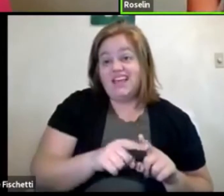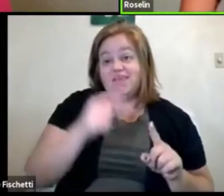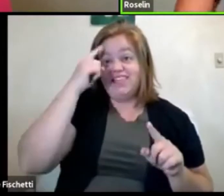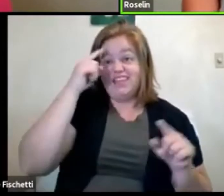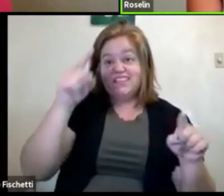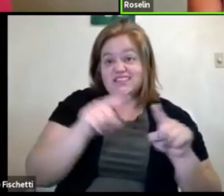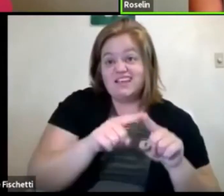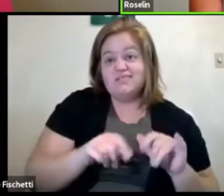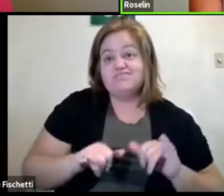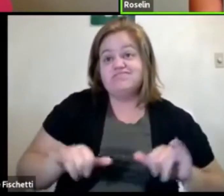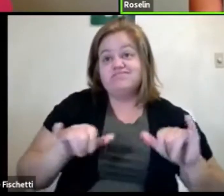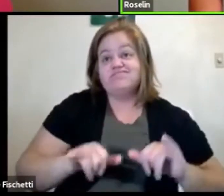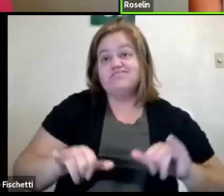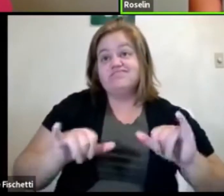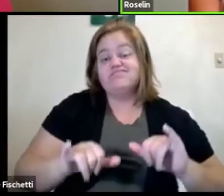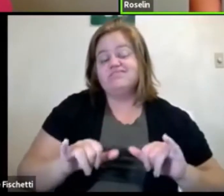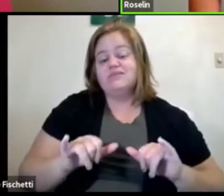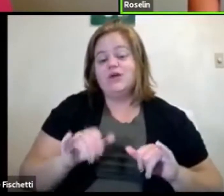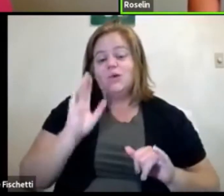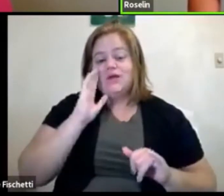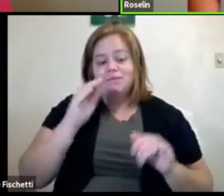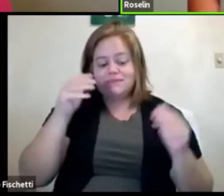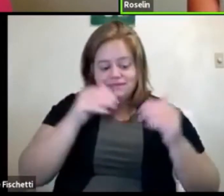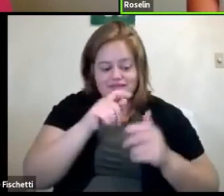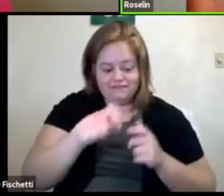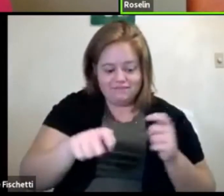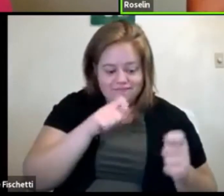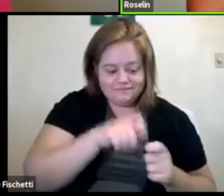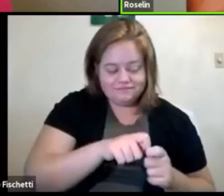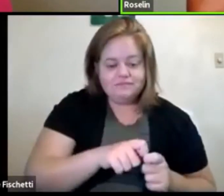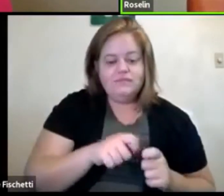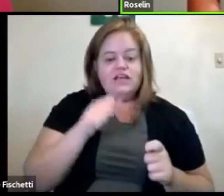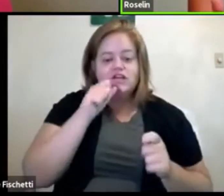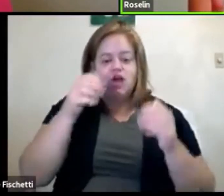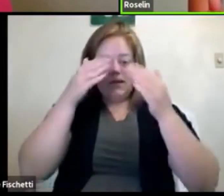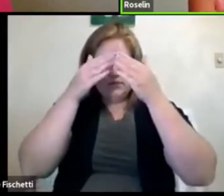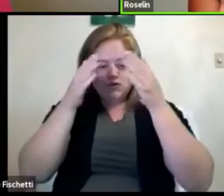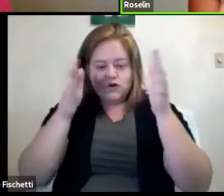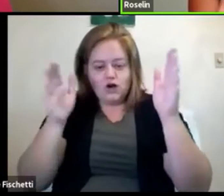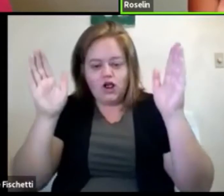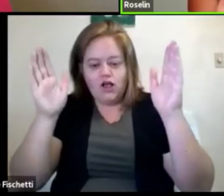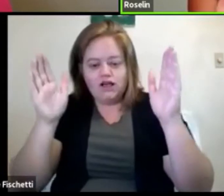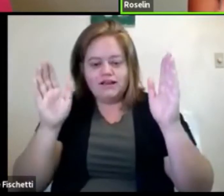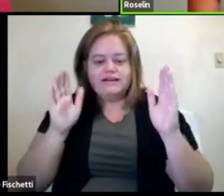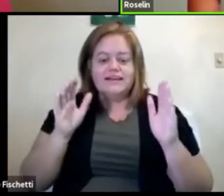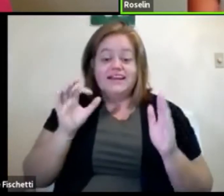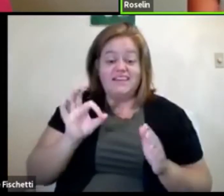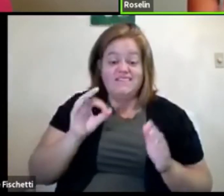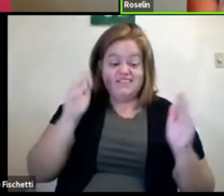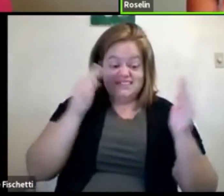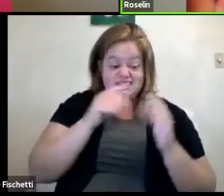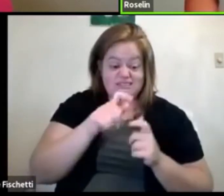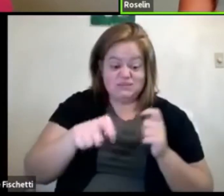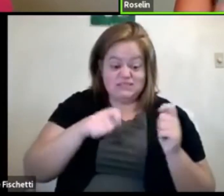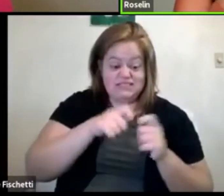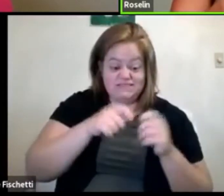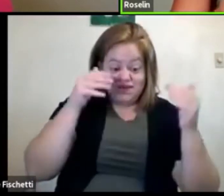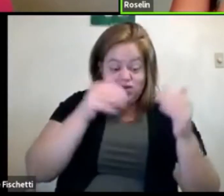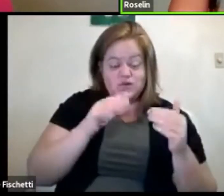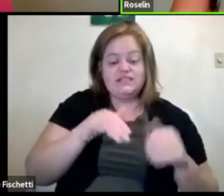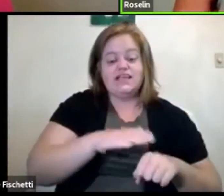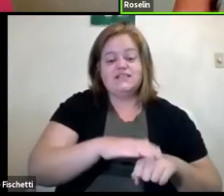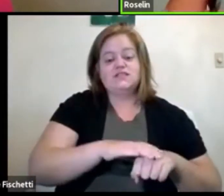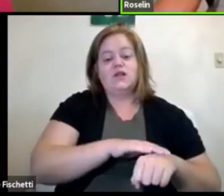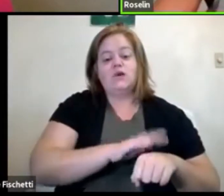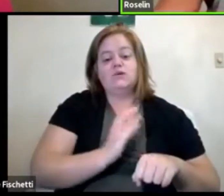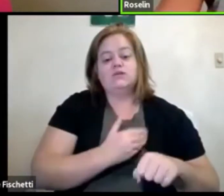very narrow oriented in what we do. And then I think that really slows down innovation. So for me, representation